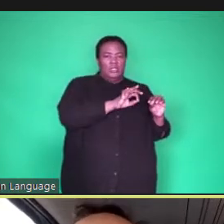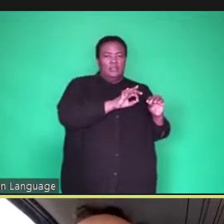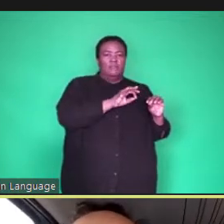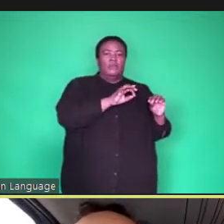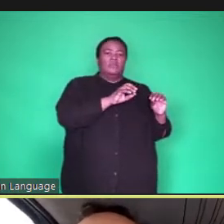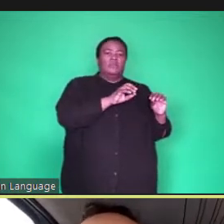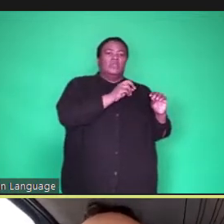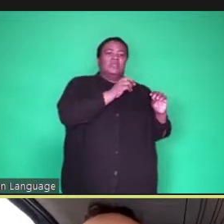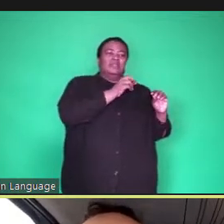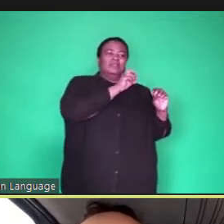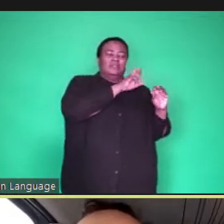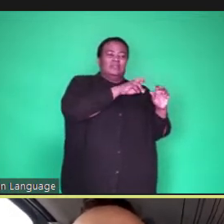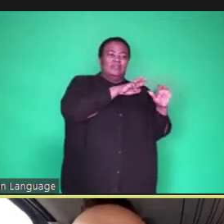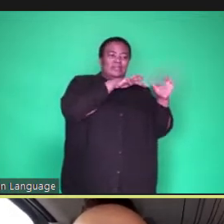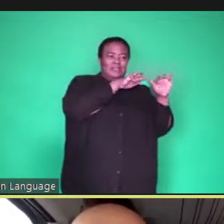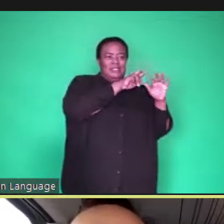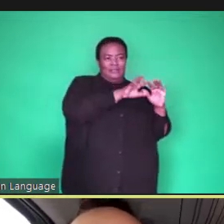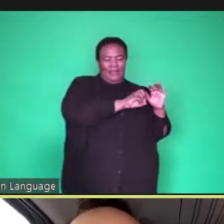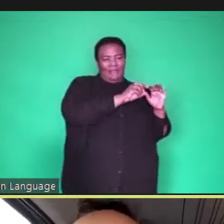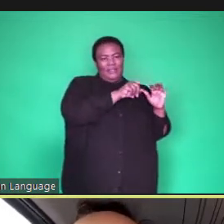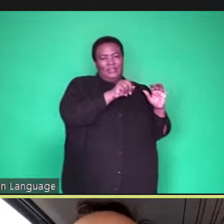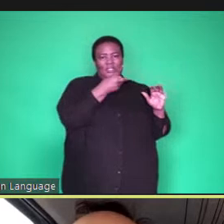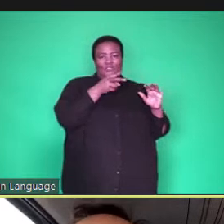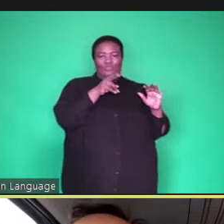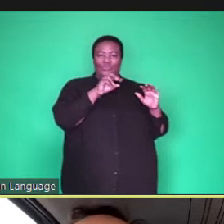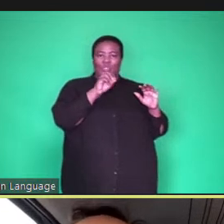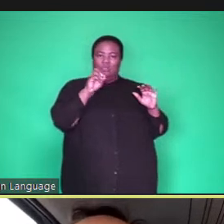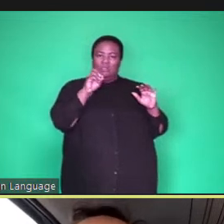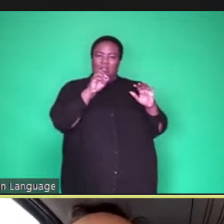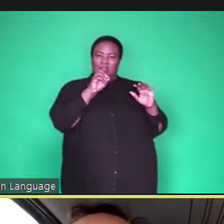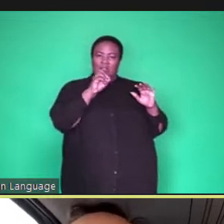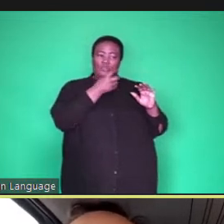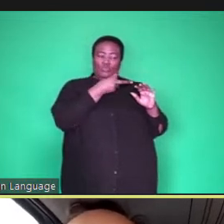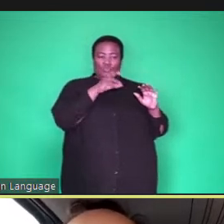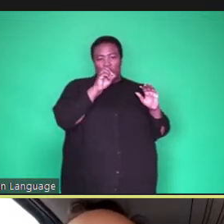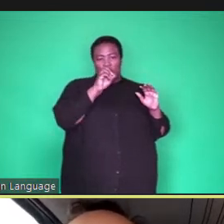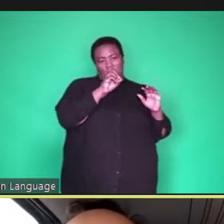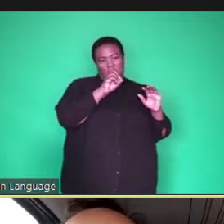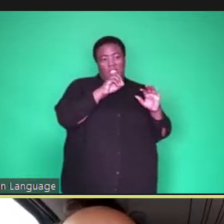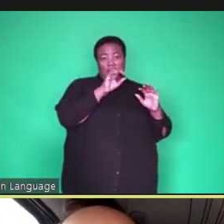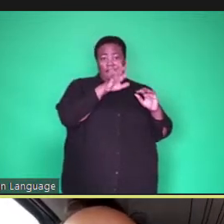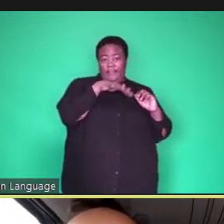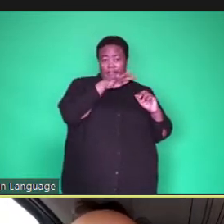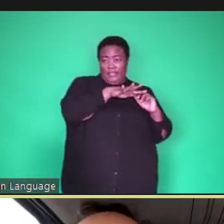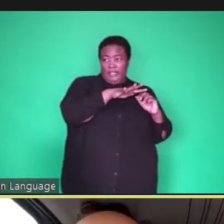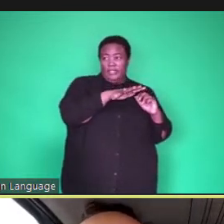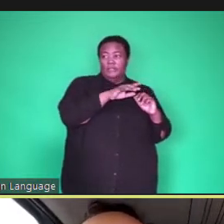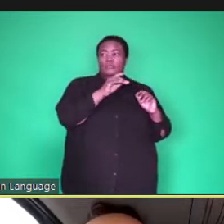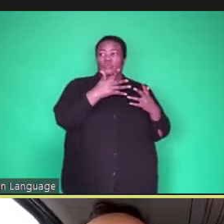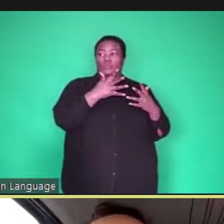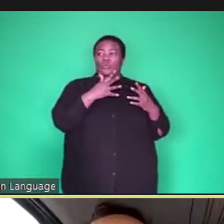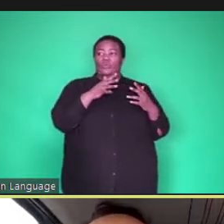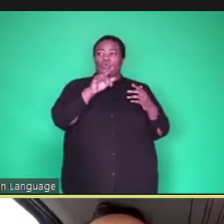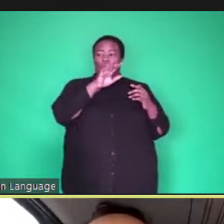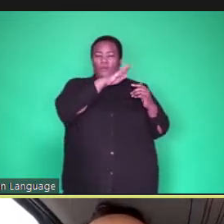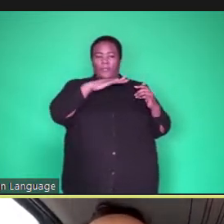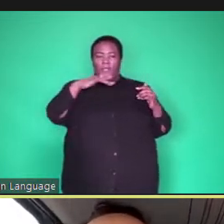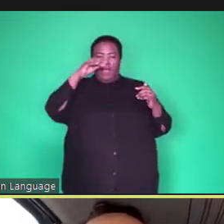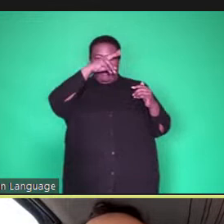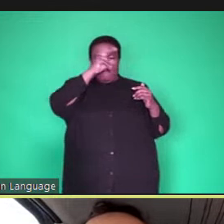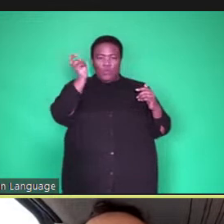2015, and I want you to concentrate on the curve in blue, and you can see